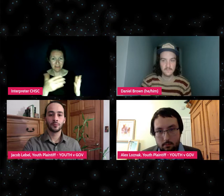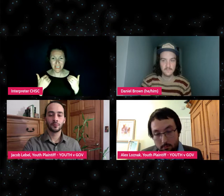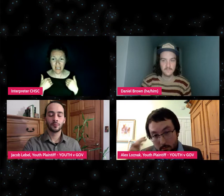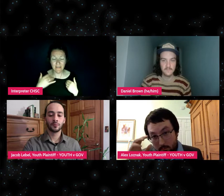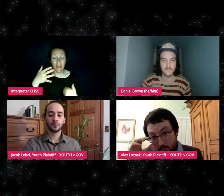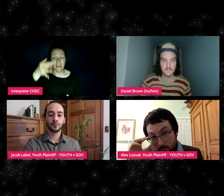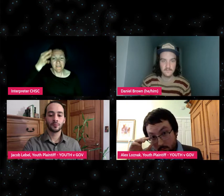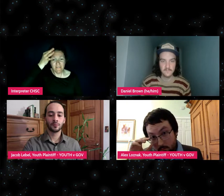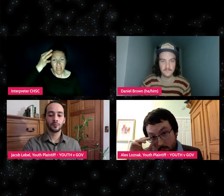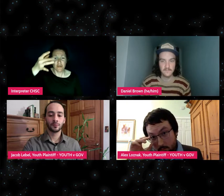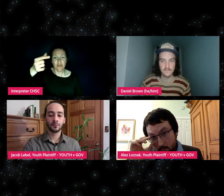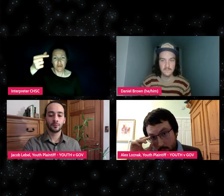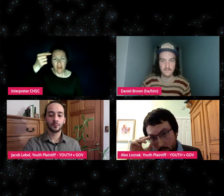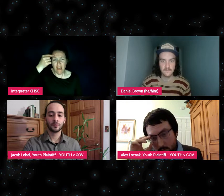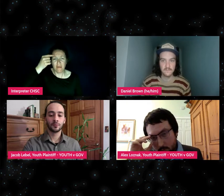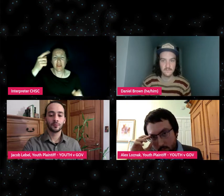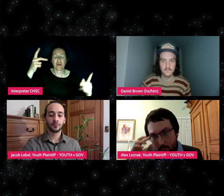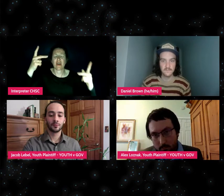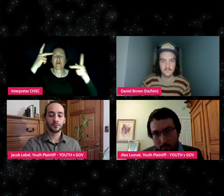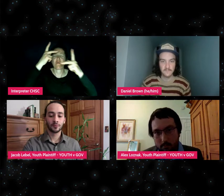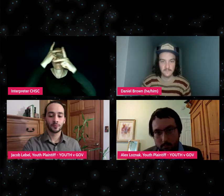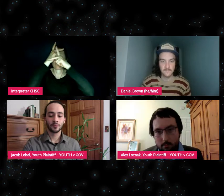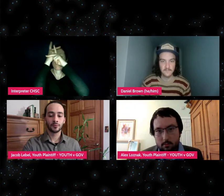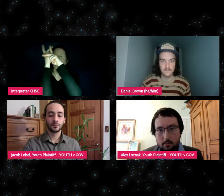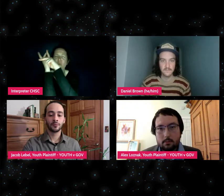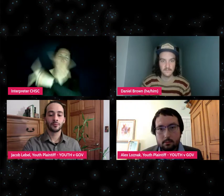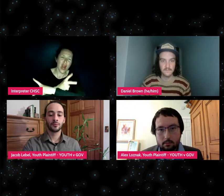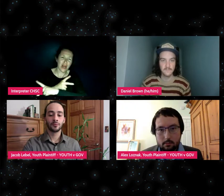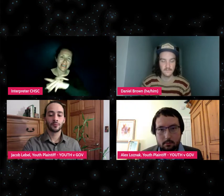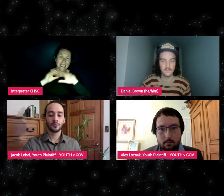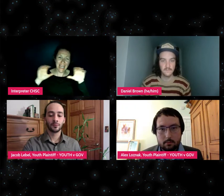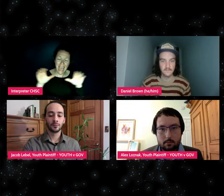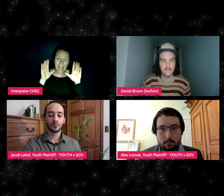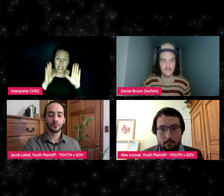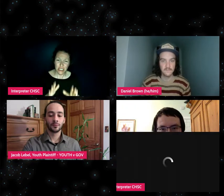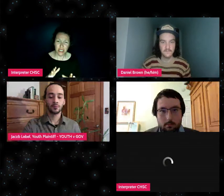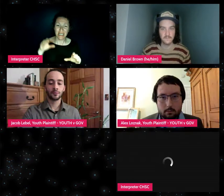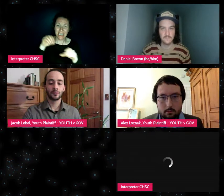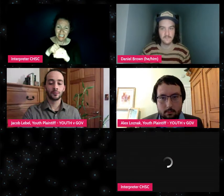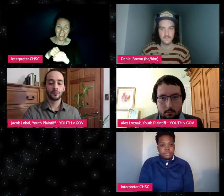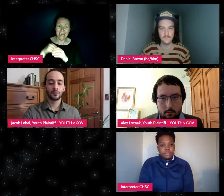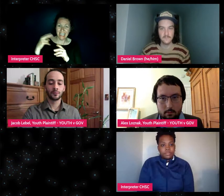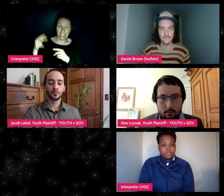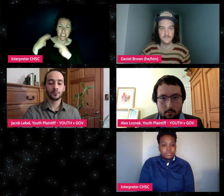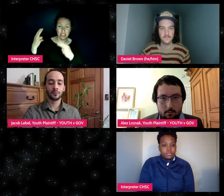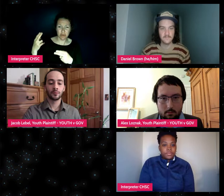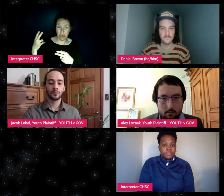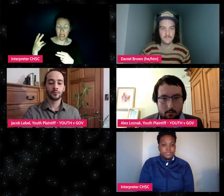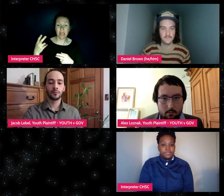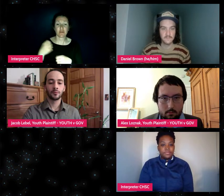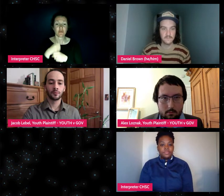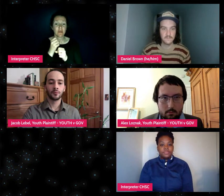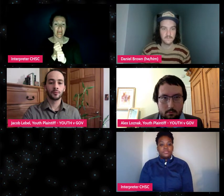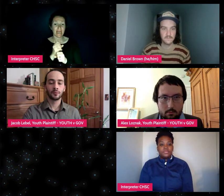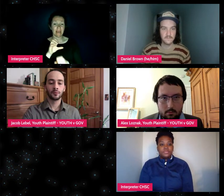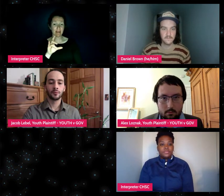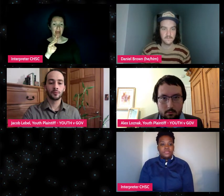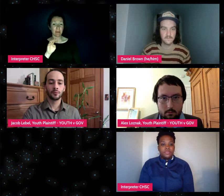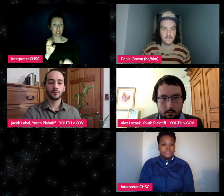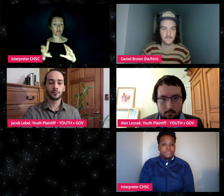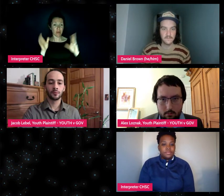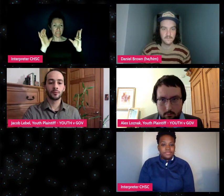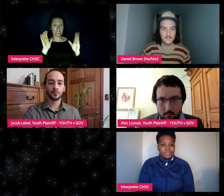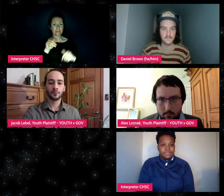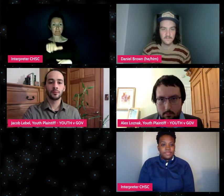government is the worst actor in history on creating this climate crisis, and it has to